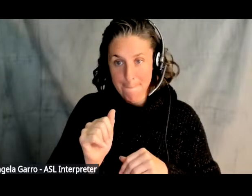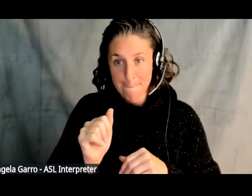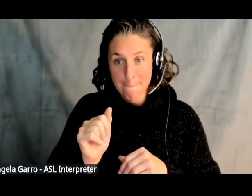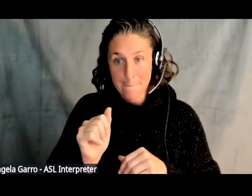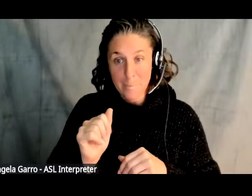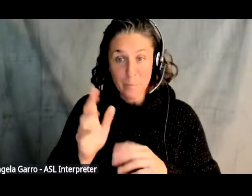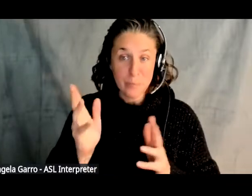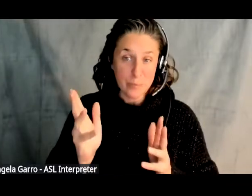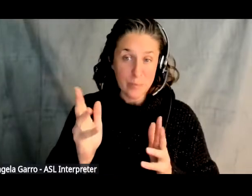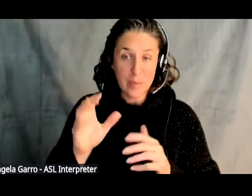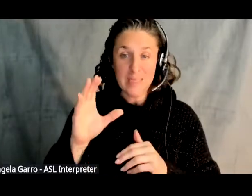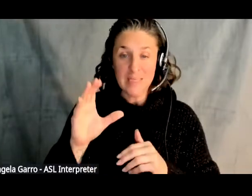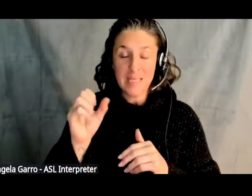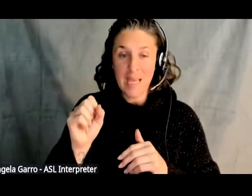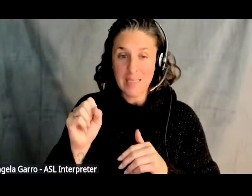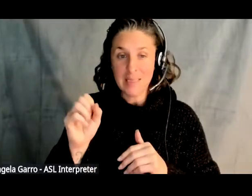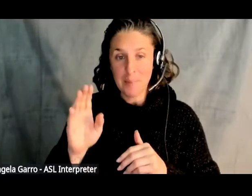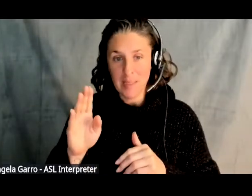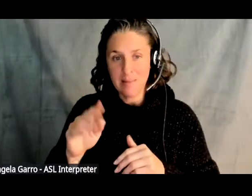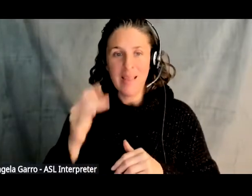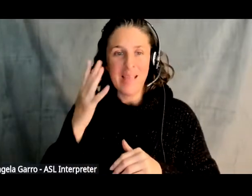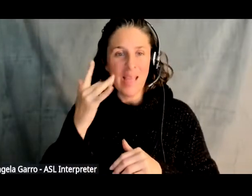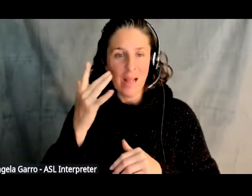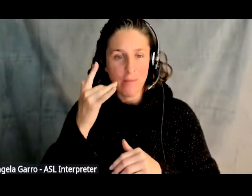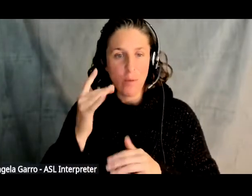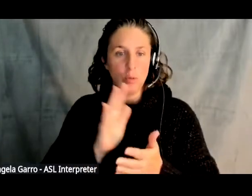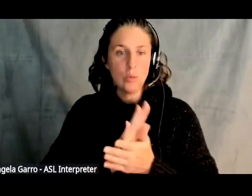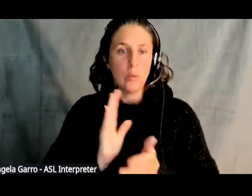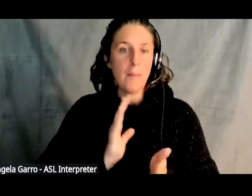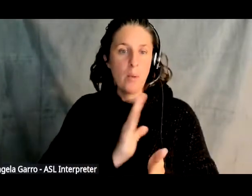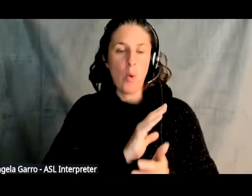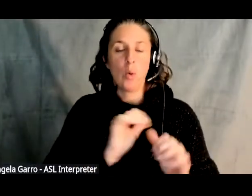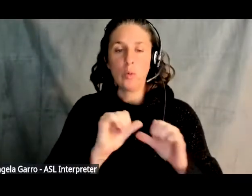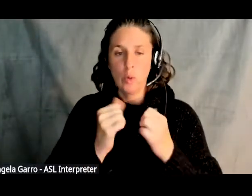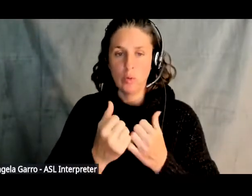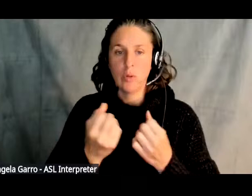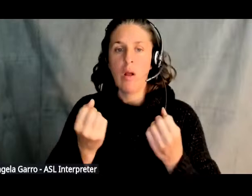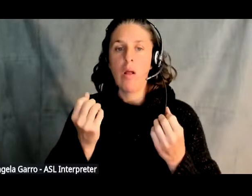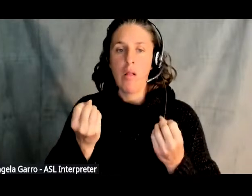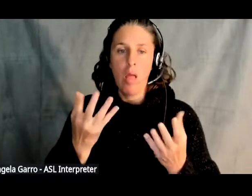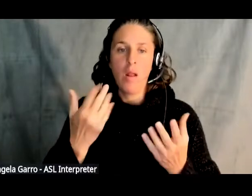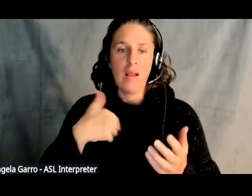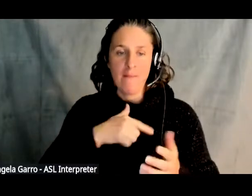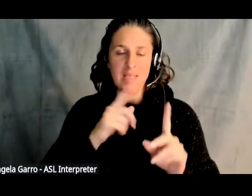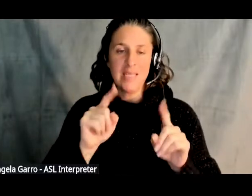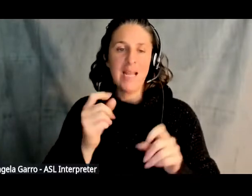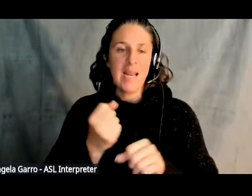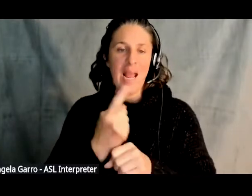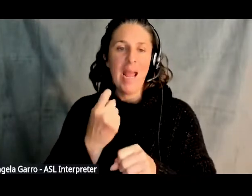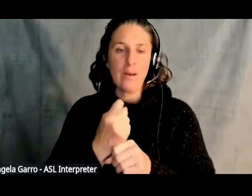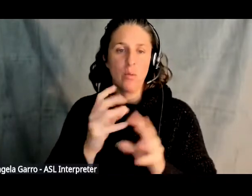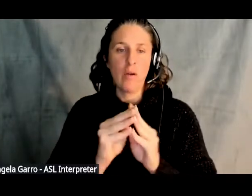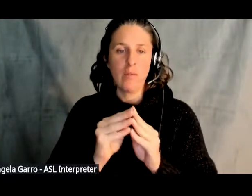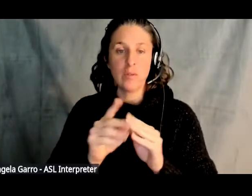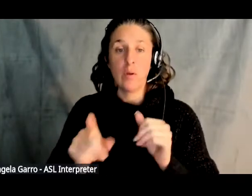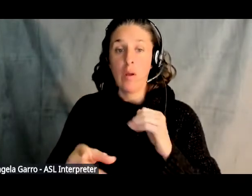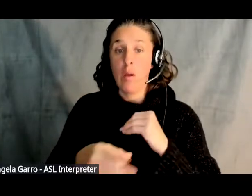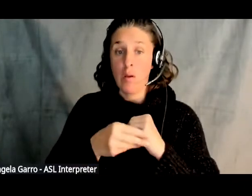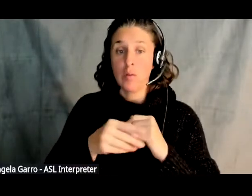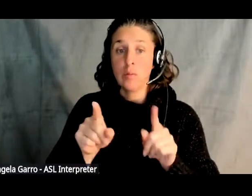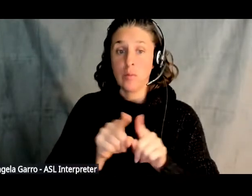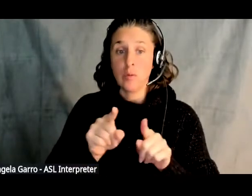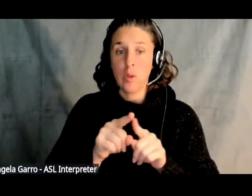so CSBA is California School Board Association. So a lot of us attend an annual conference. But in addition to that, we are divided